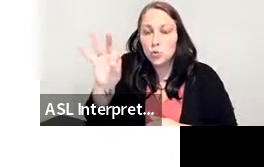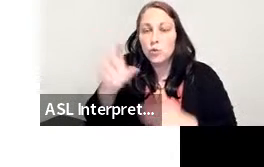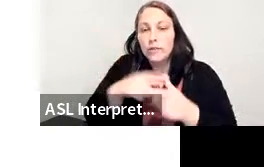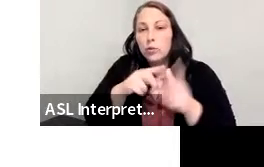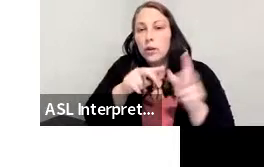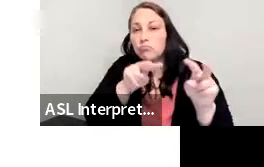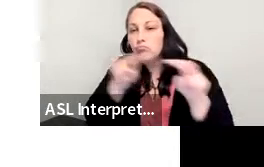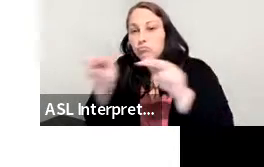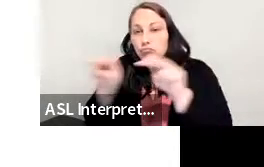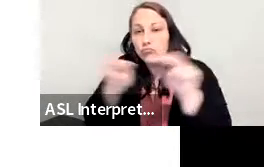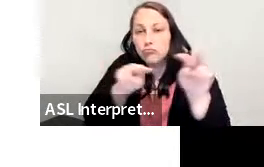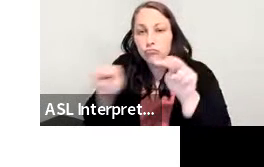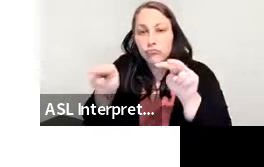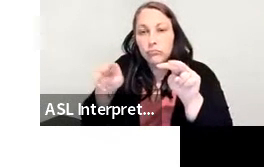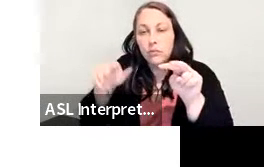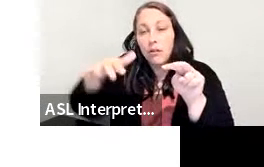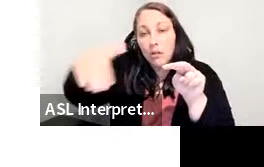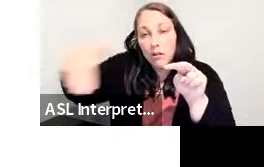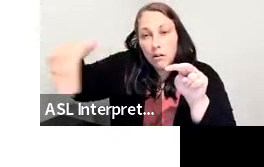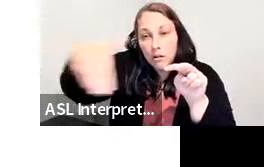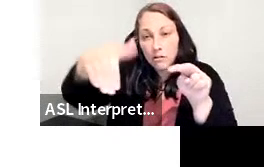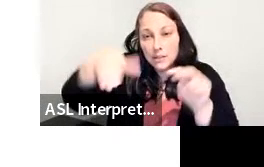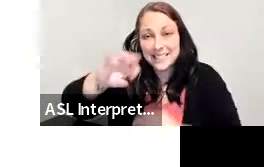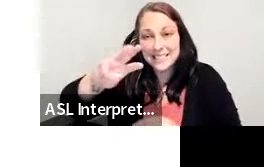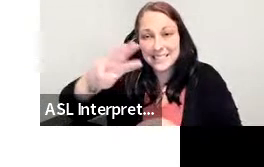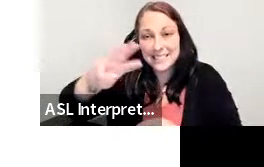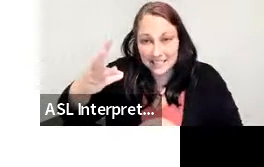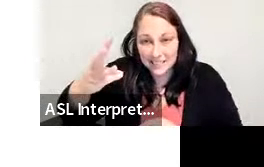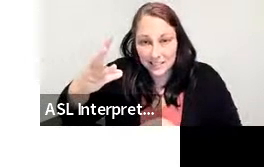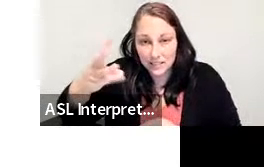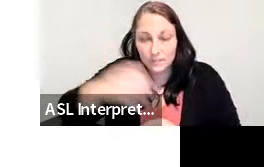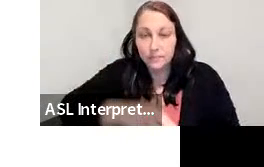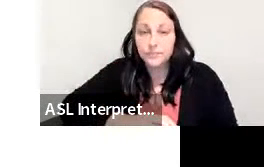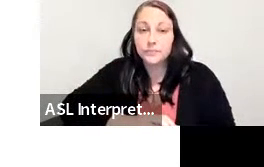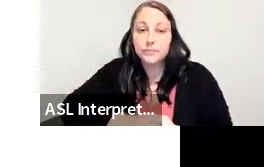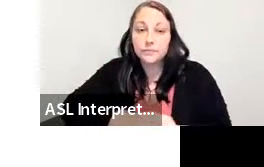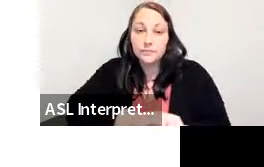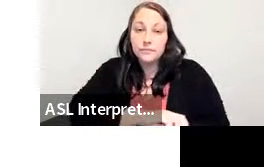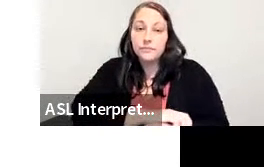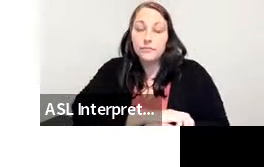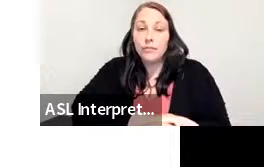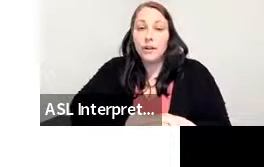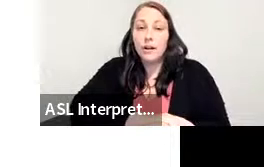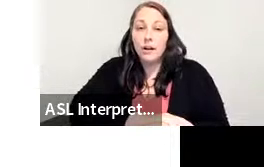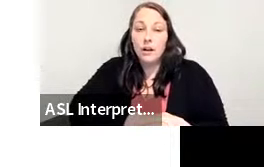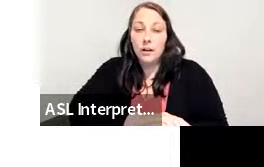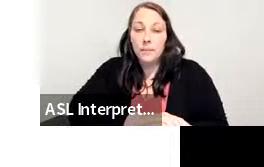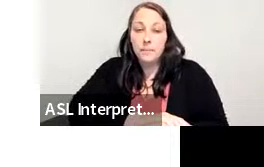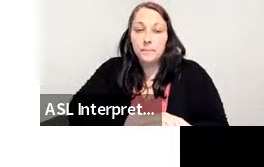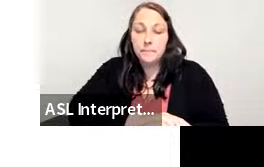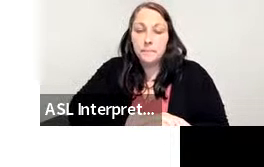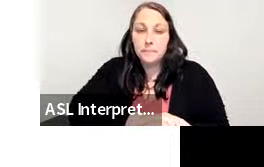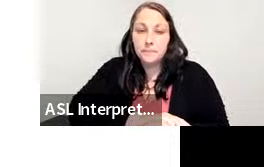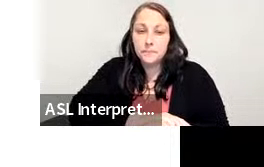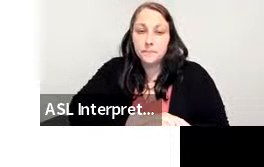green terraced amenity and the sort of green and lushness